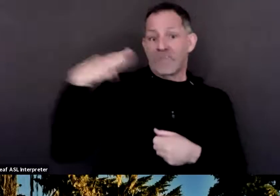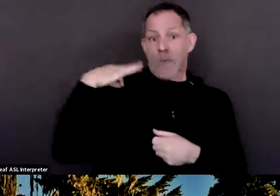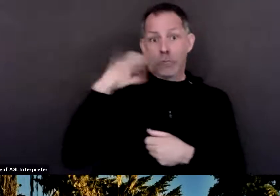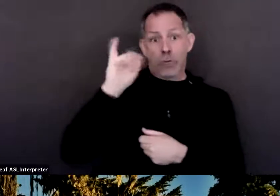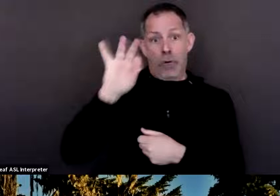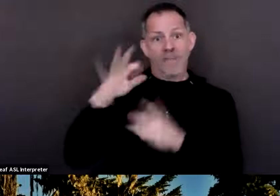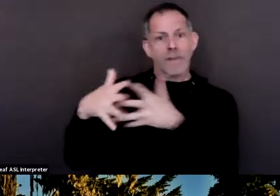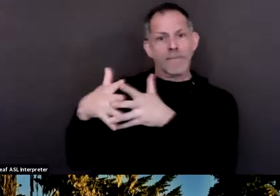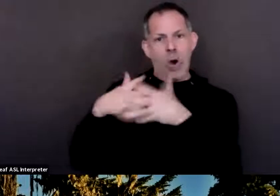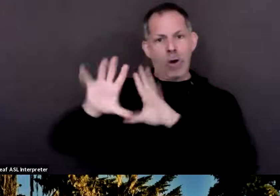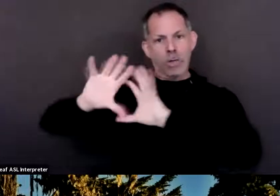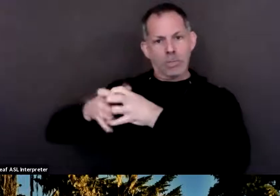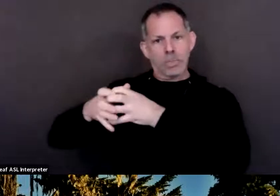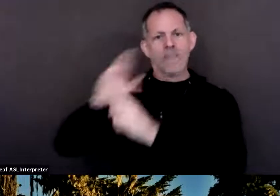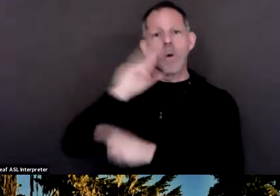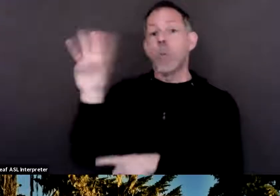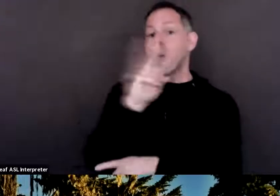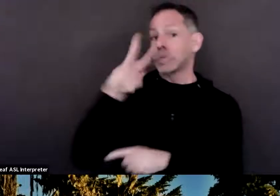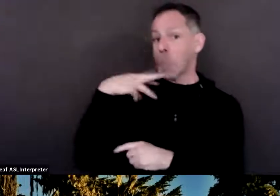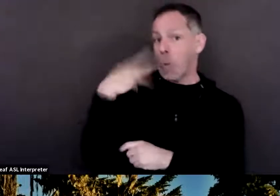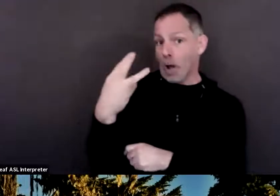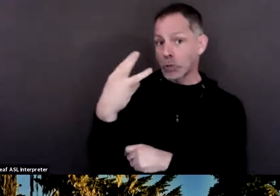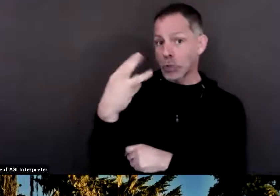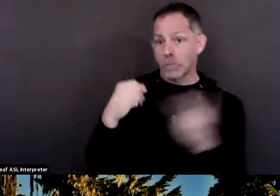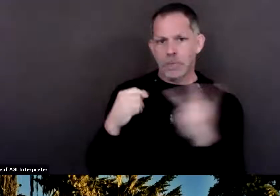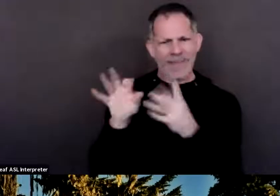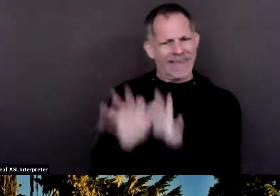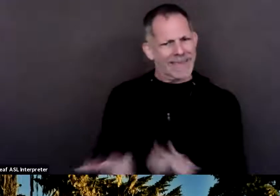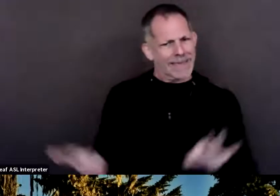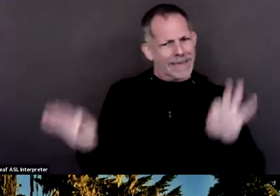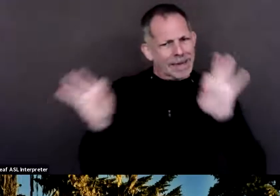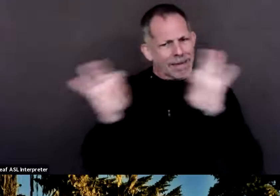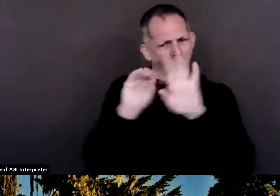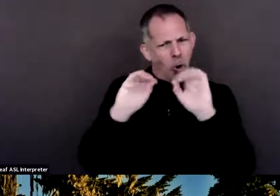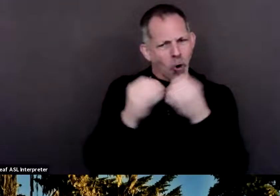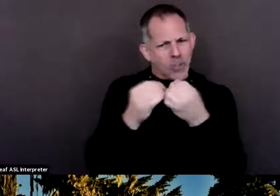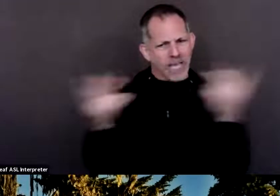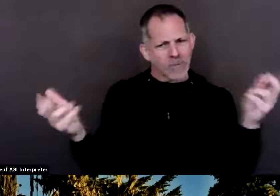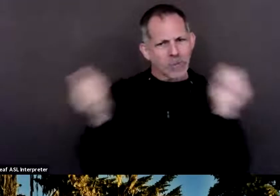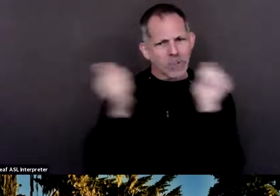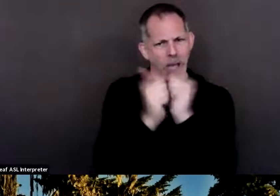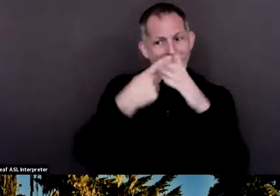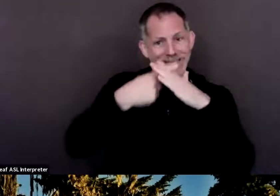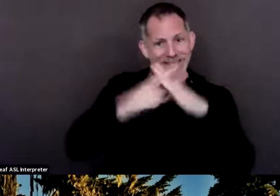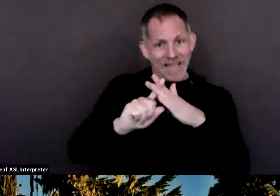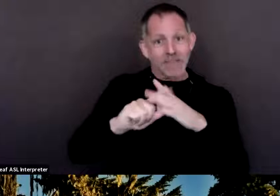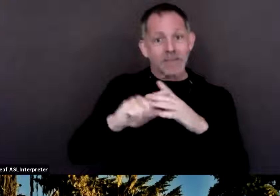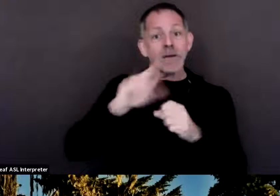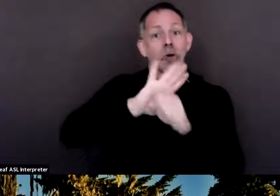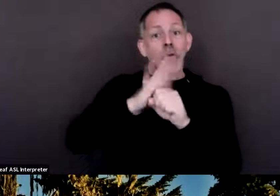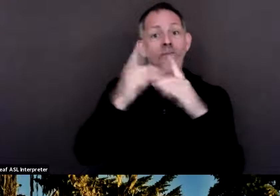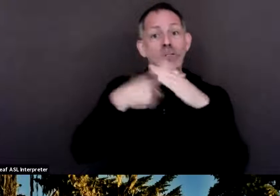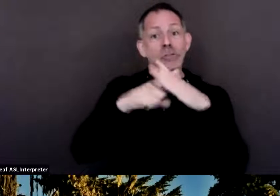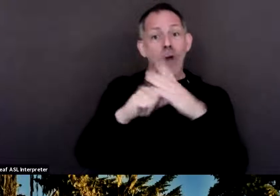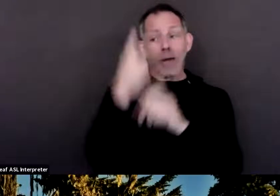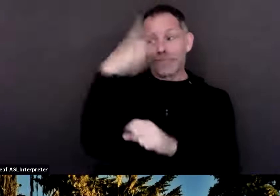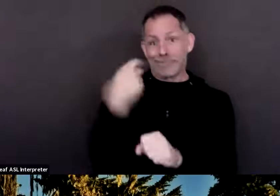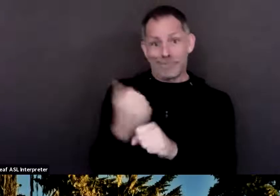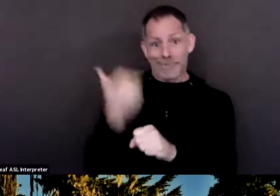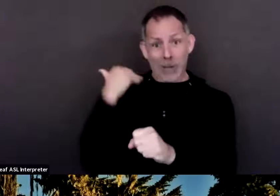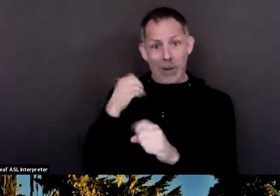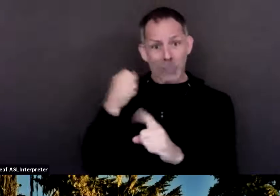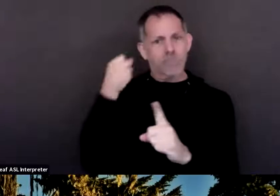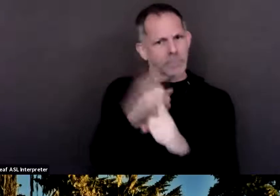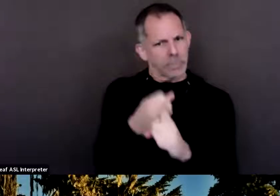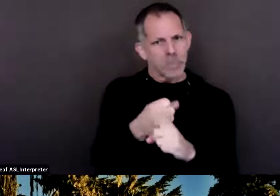organizations. Really, since the beginning of the pandemic, economic impacts have had widespread and profoundly negative consequences